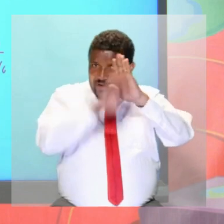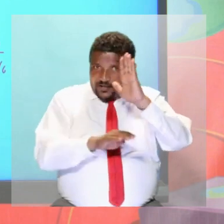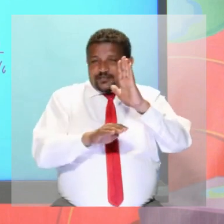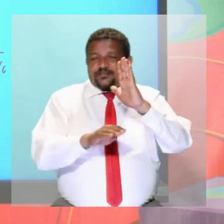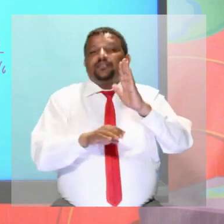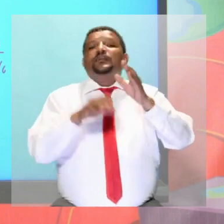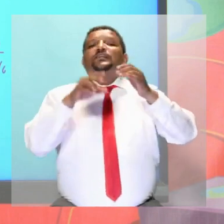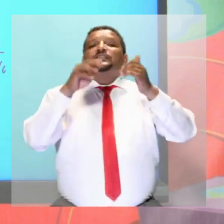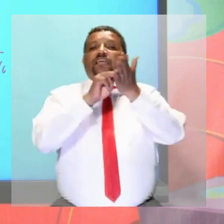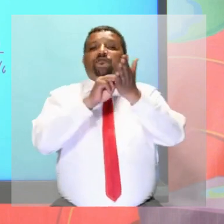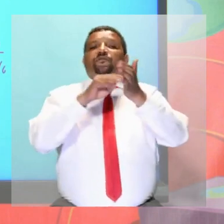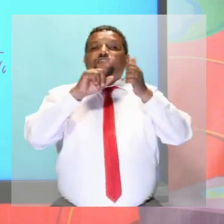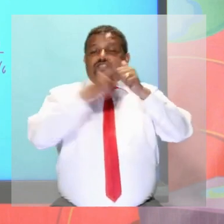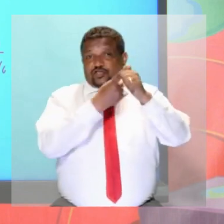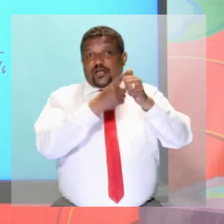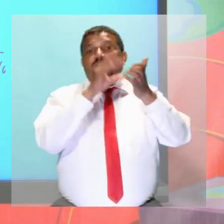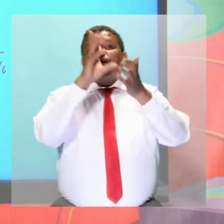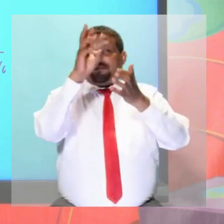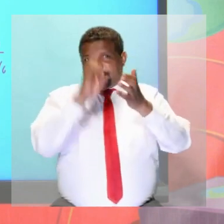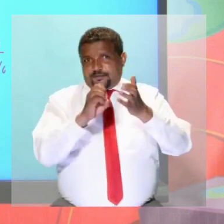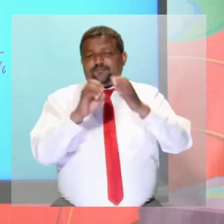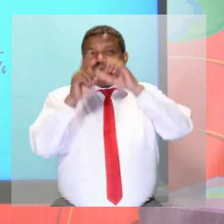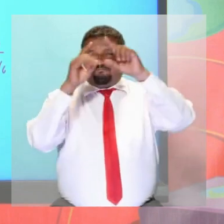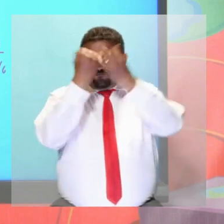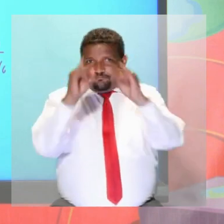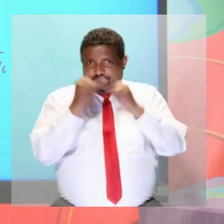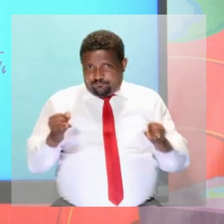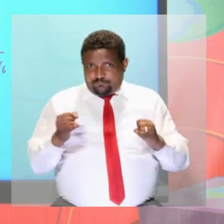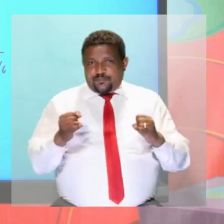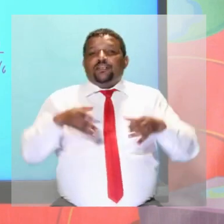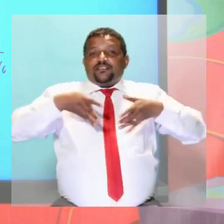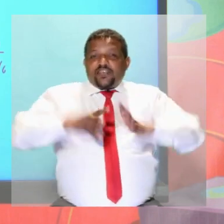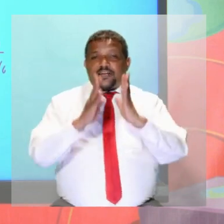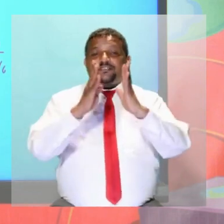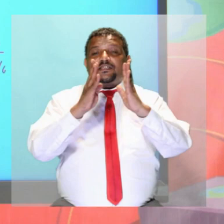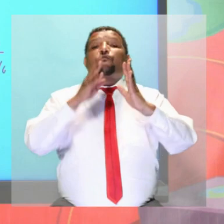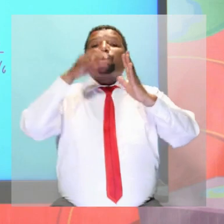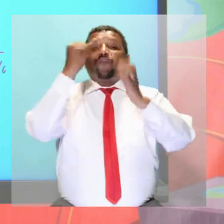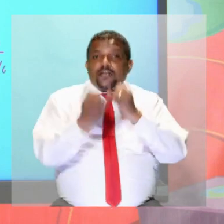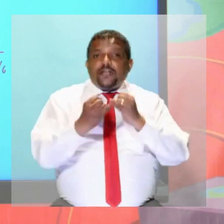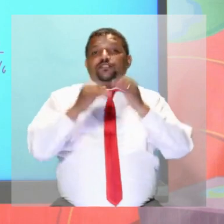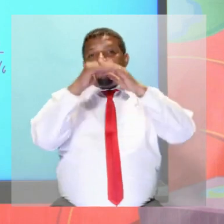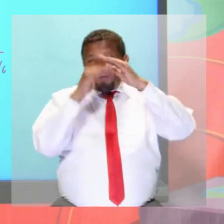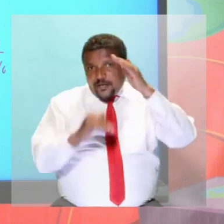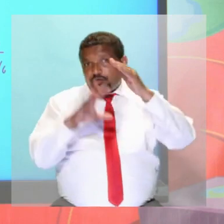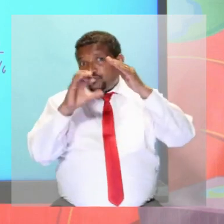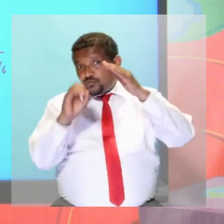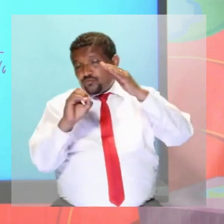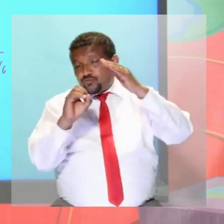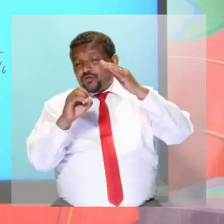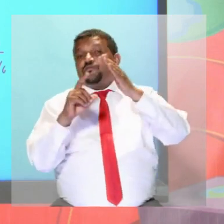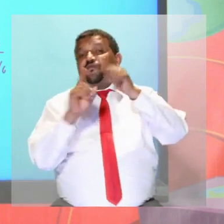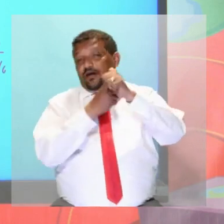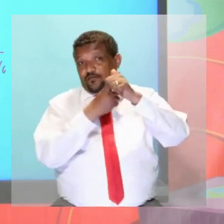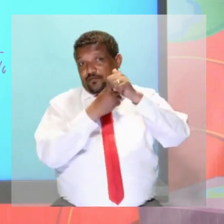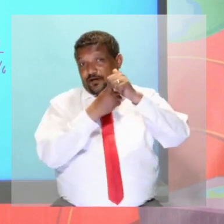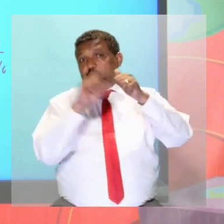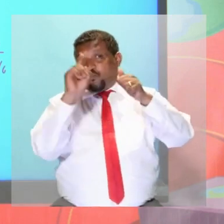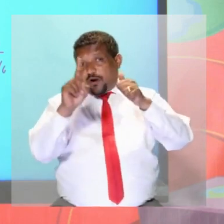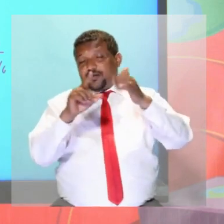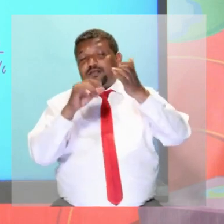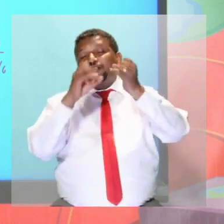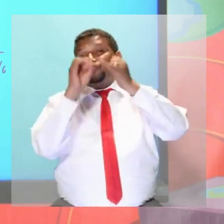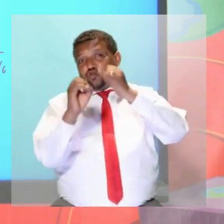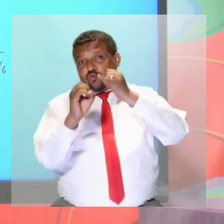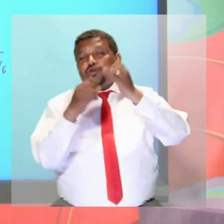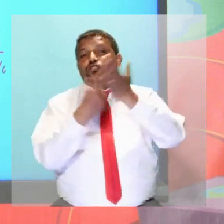quintal divided by tractor final is 1 minus tractor initial is 0. And this will give us minus 10. And when we put it